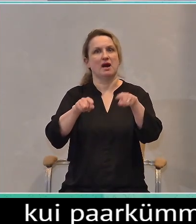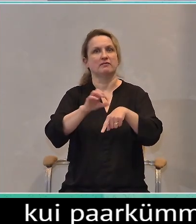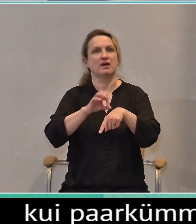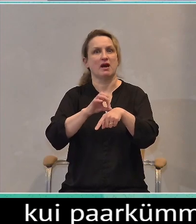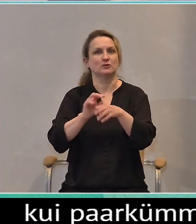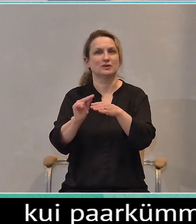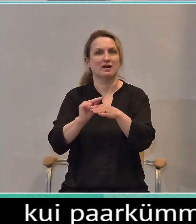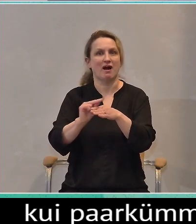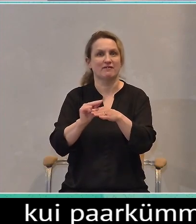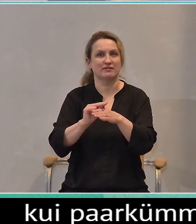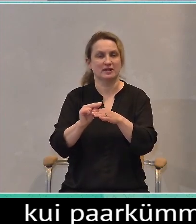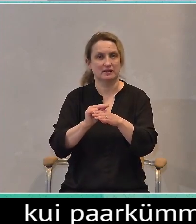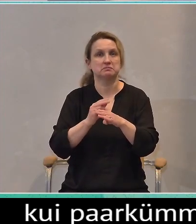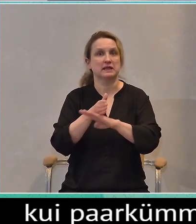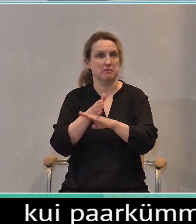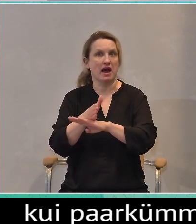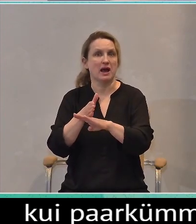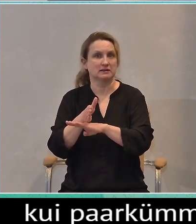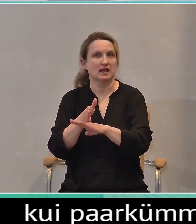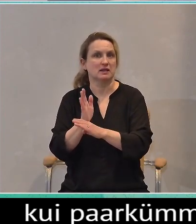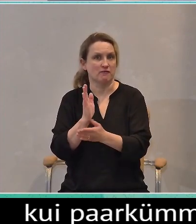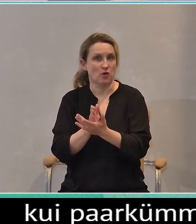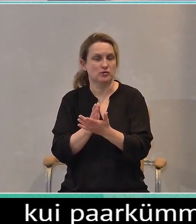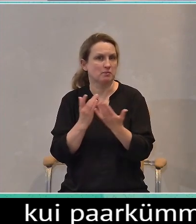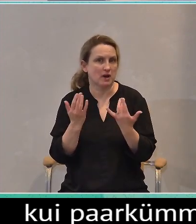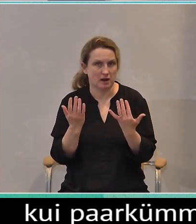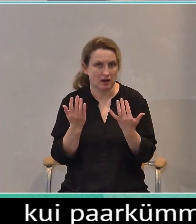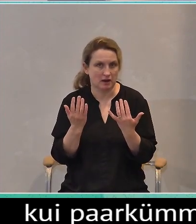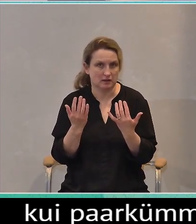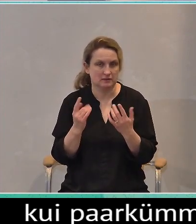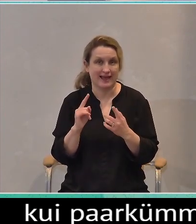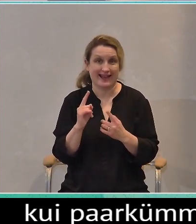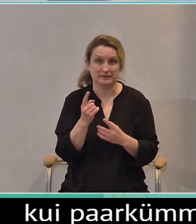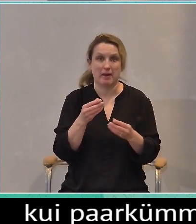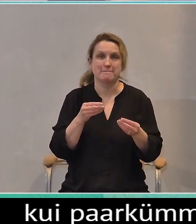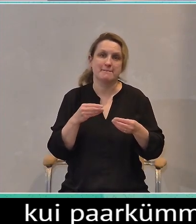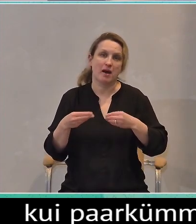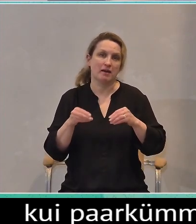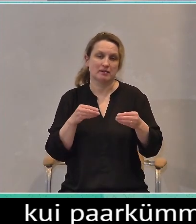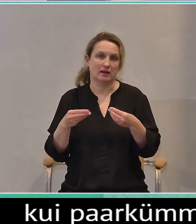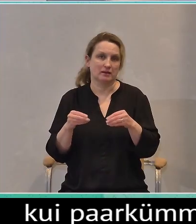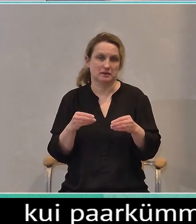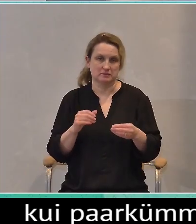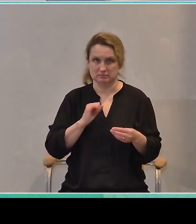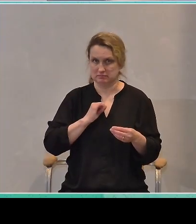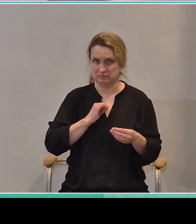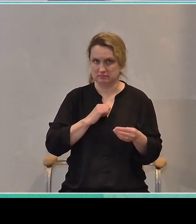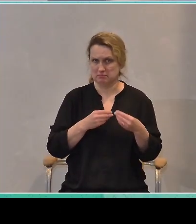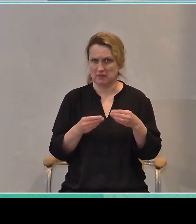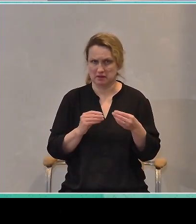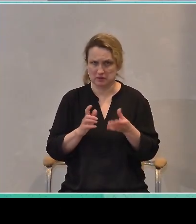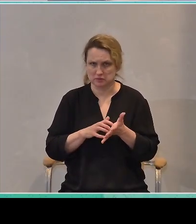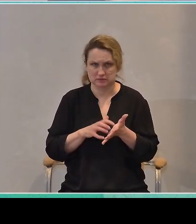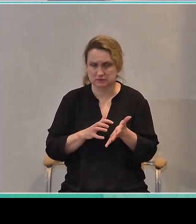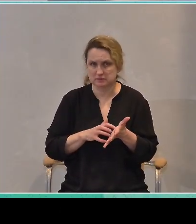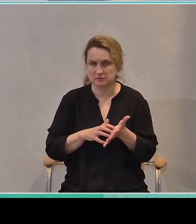In general, what makes the treatment of rare diseases accessible?